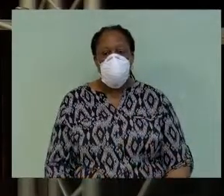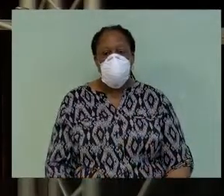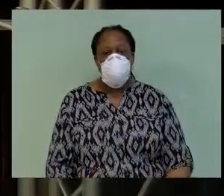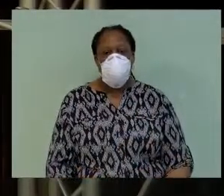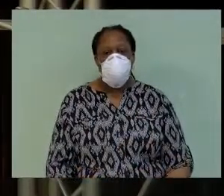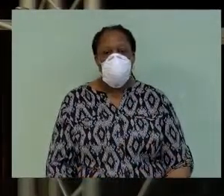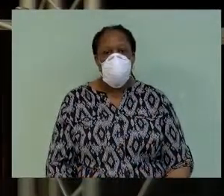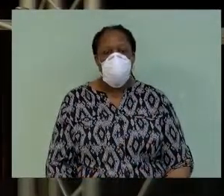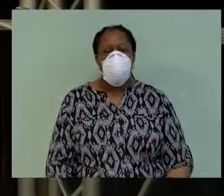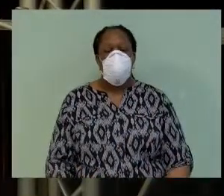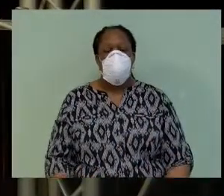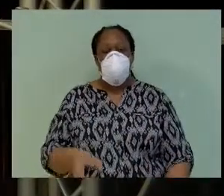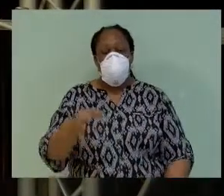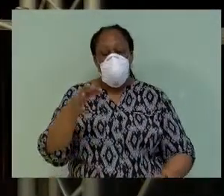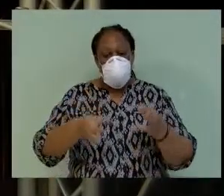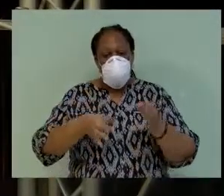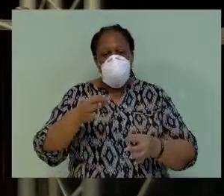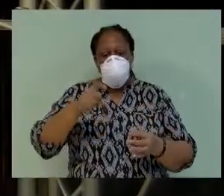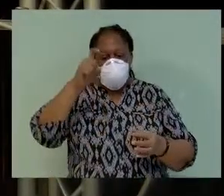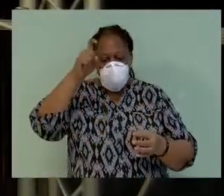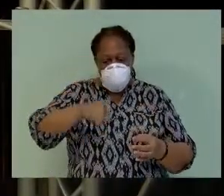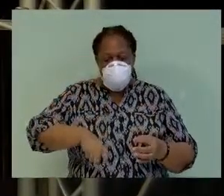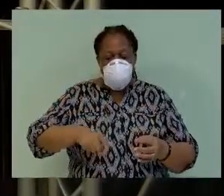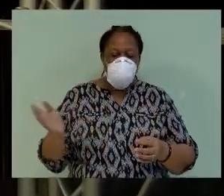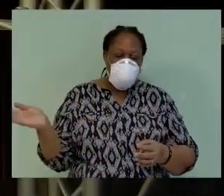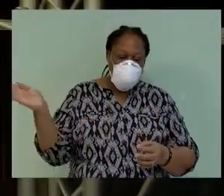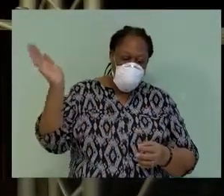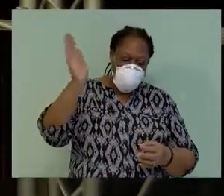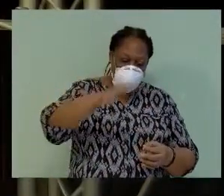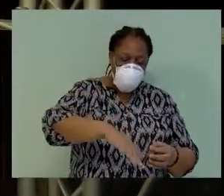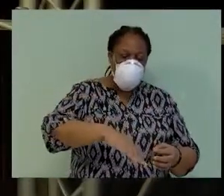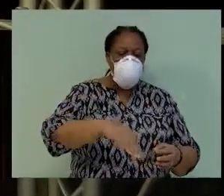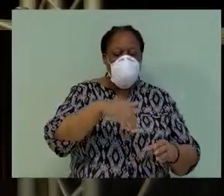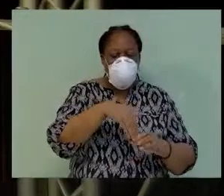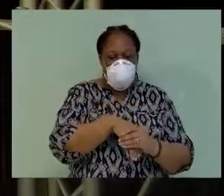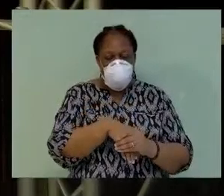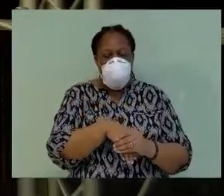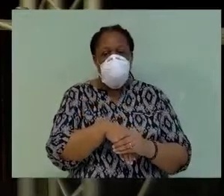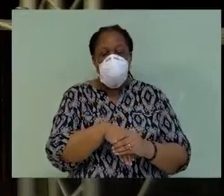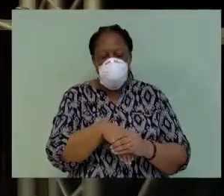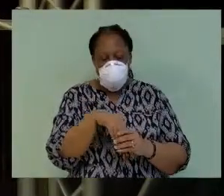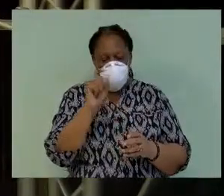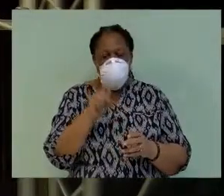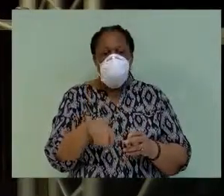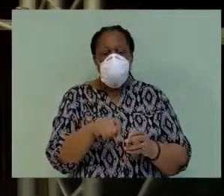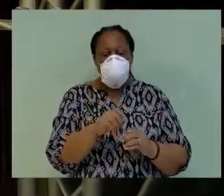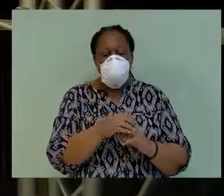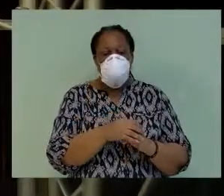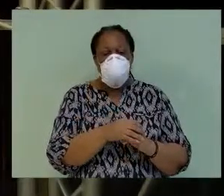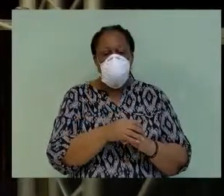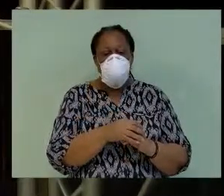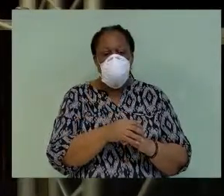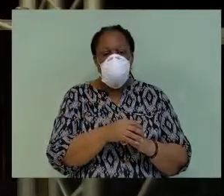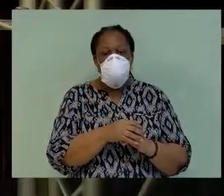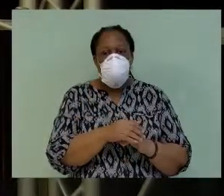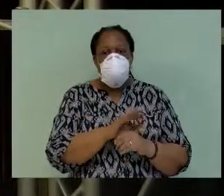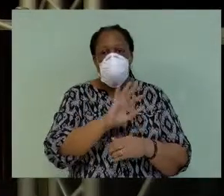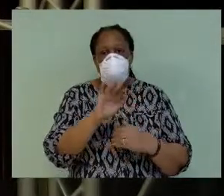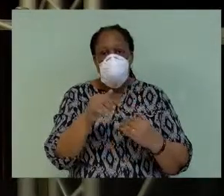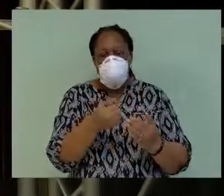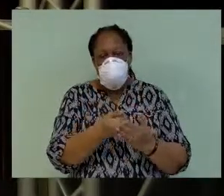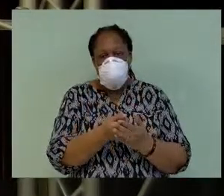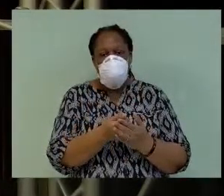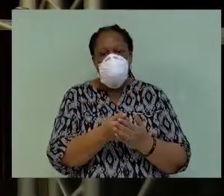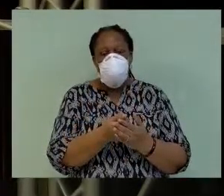require the physical presence of parties and their representatives. The challenges facing everyone involved